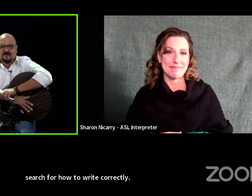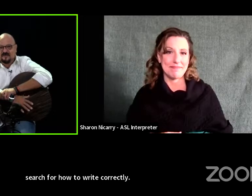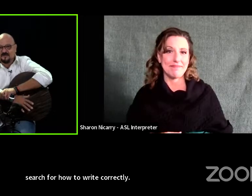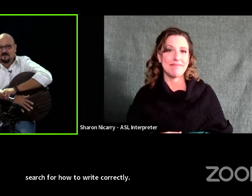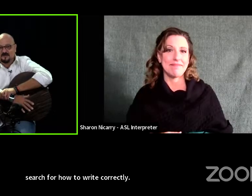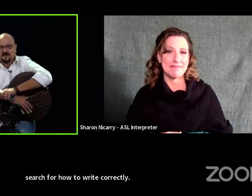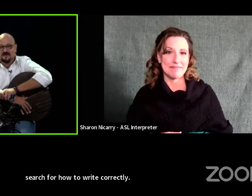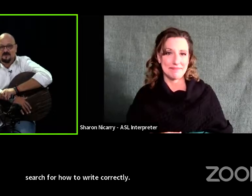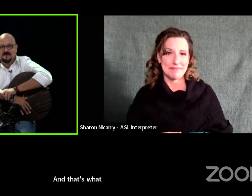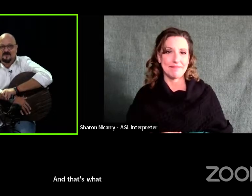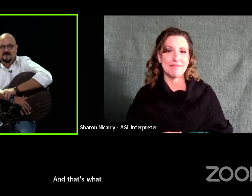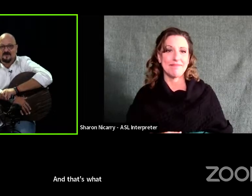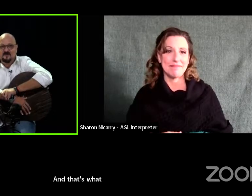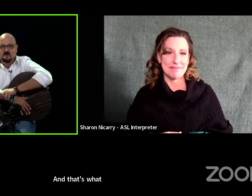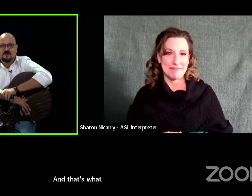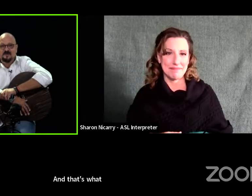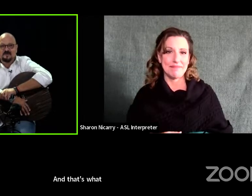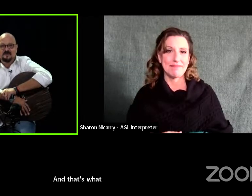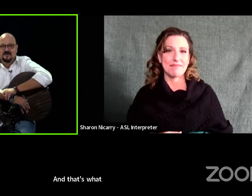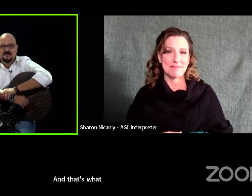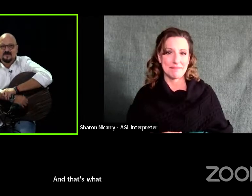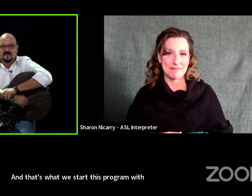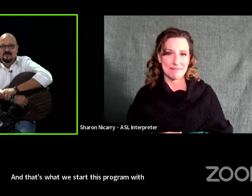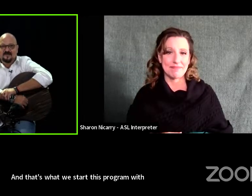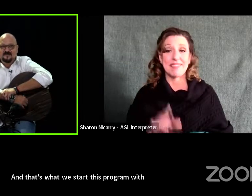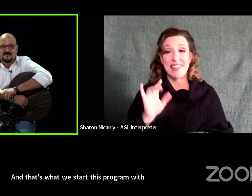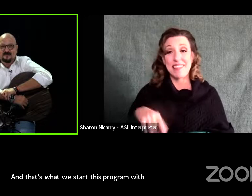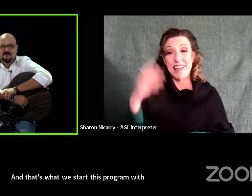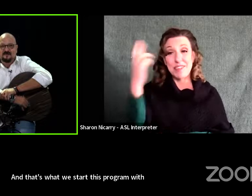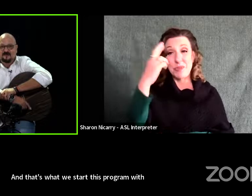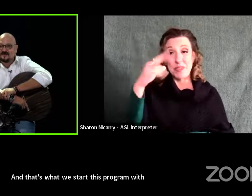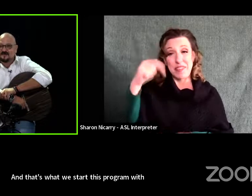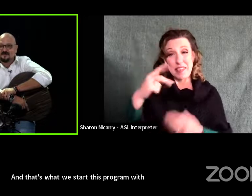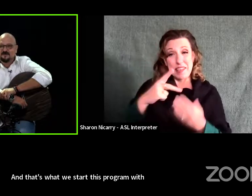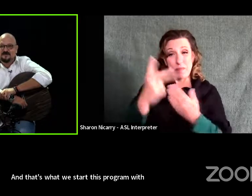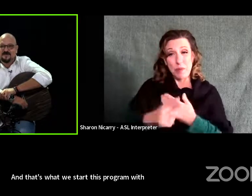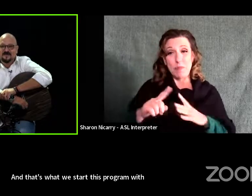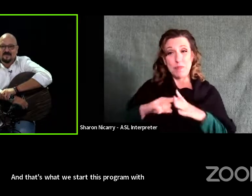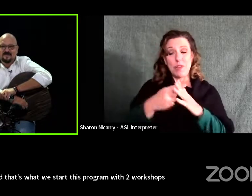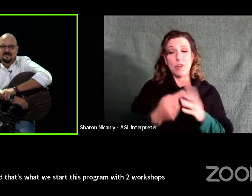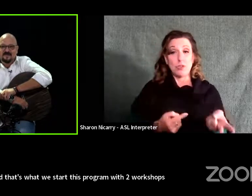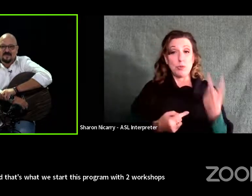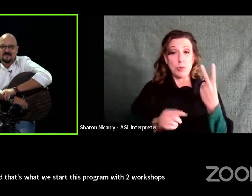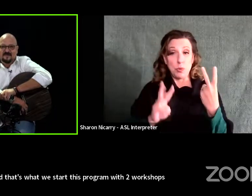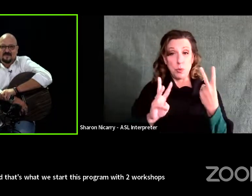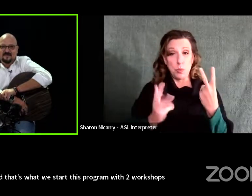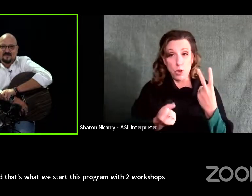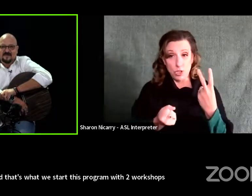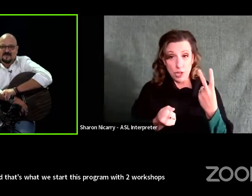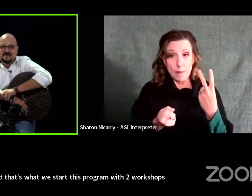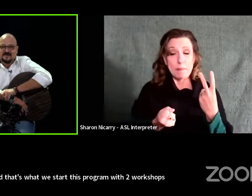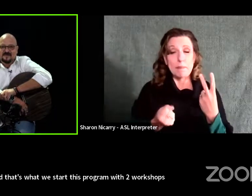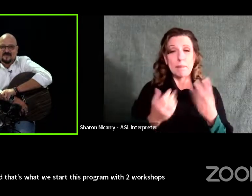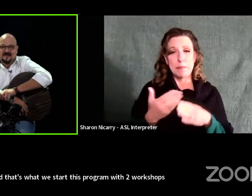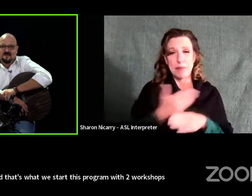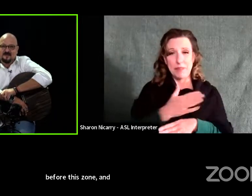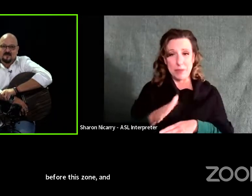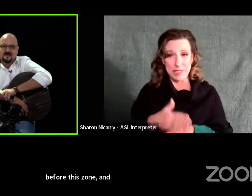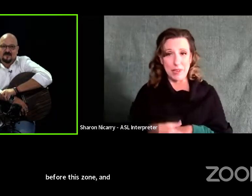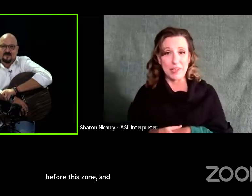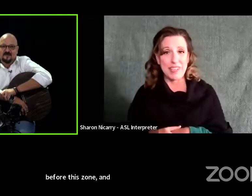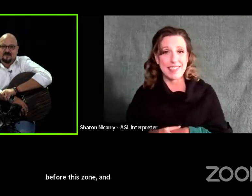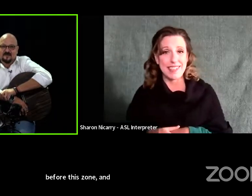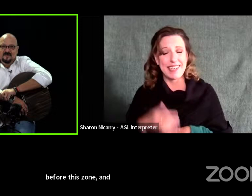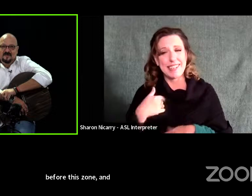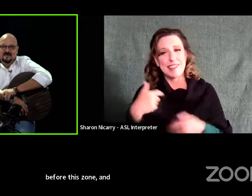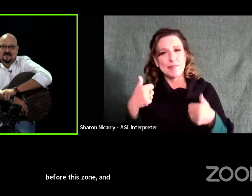we start this program with two workshops before this Zoom, and I was